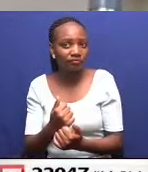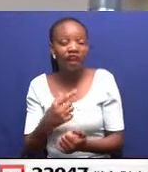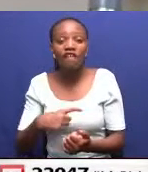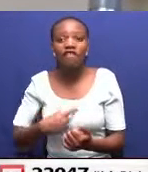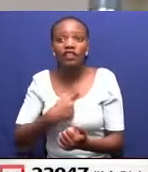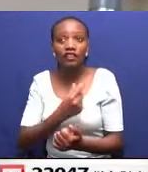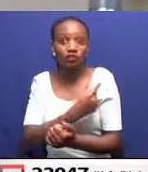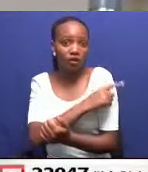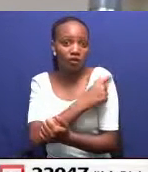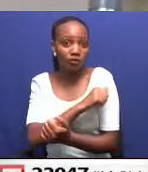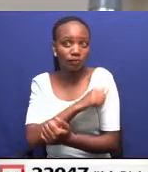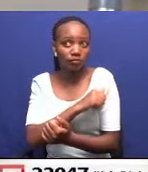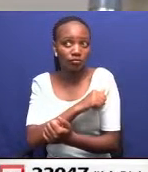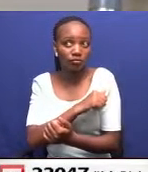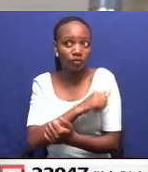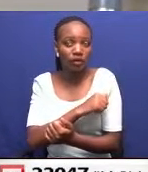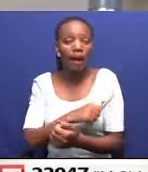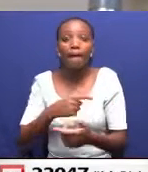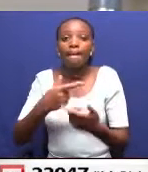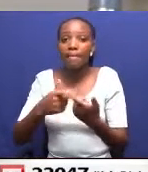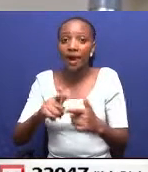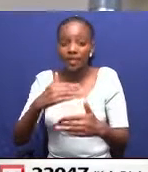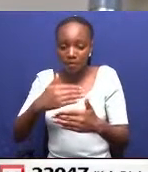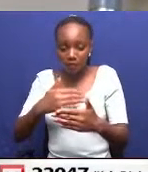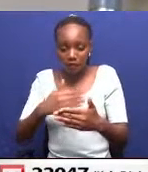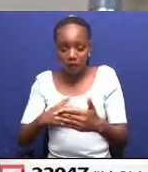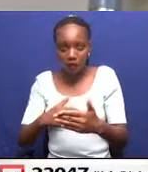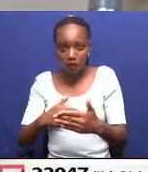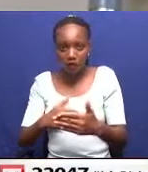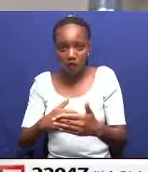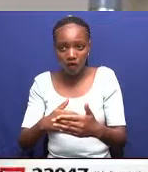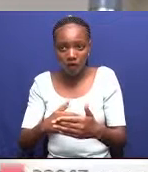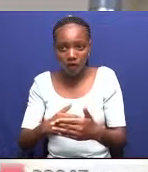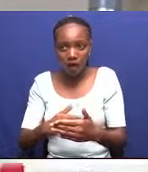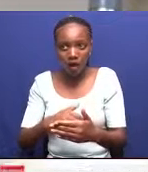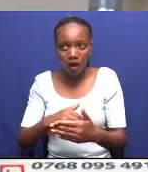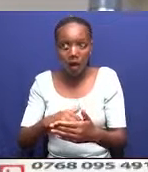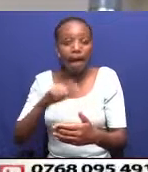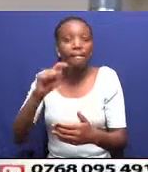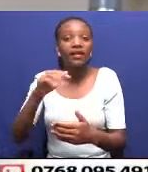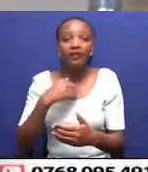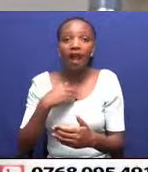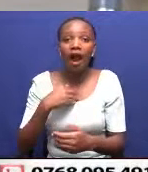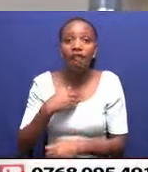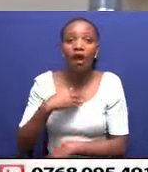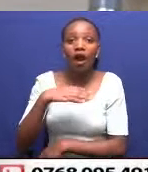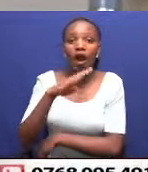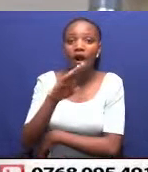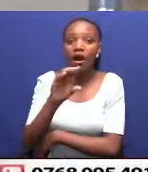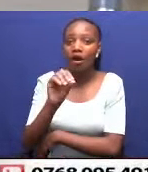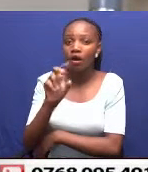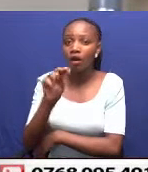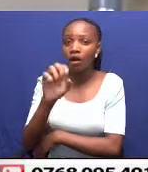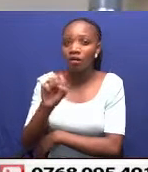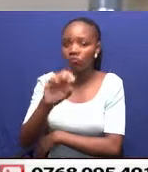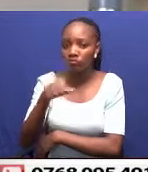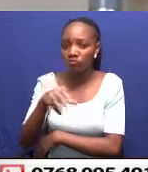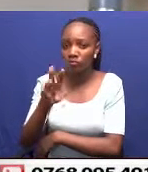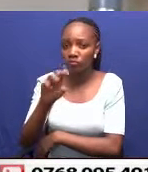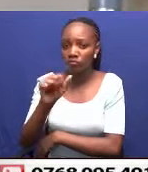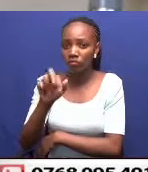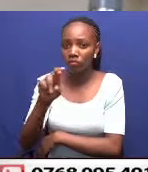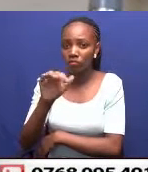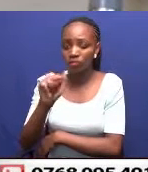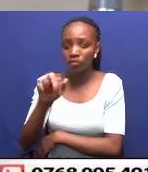for both hips. But before that, I have to do a bone marrow transplant so the platelets may